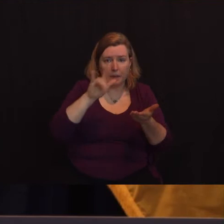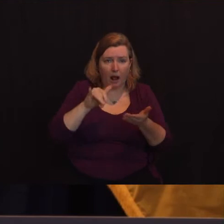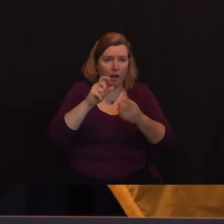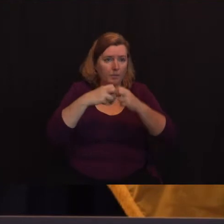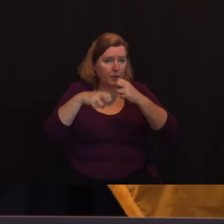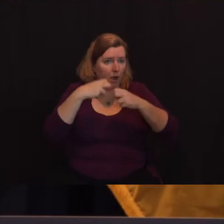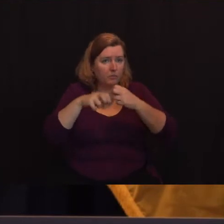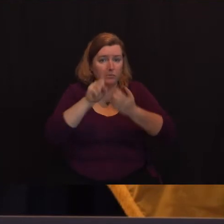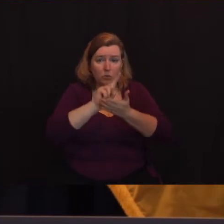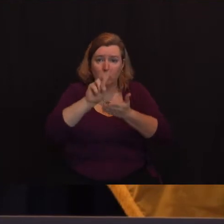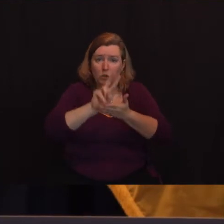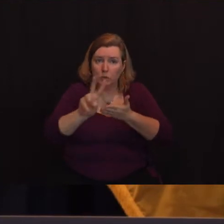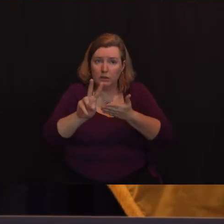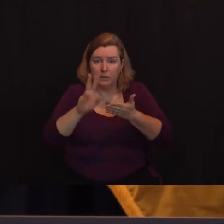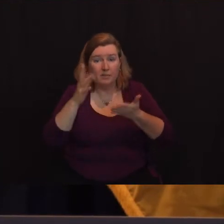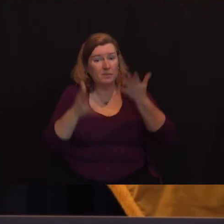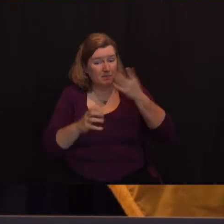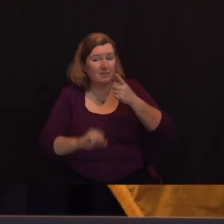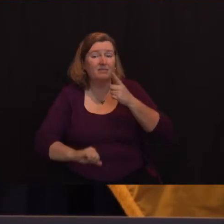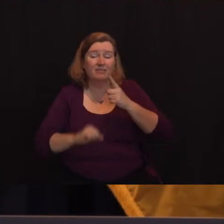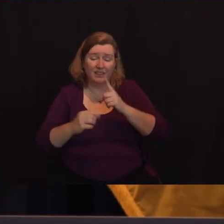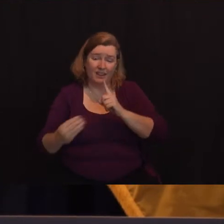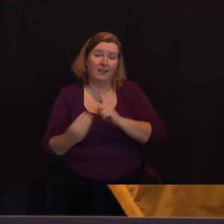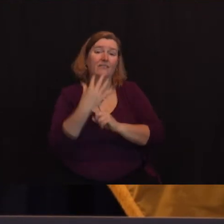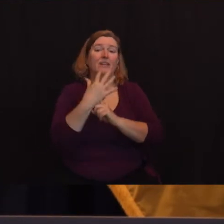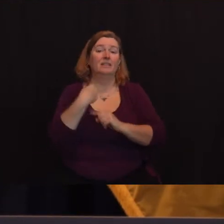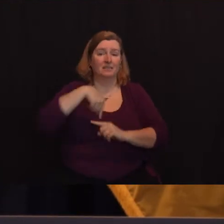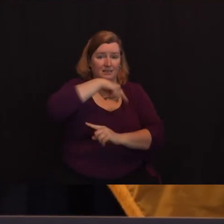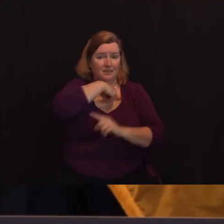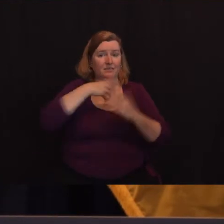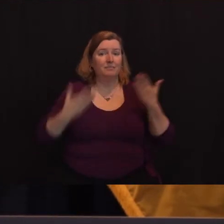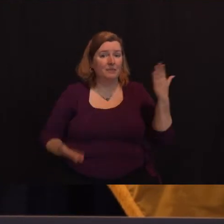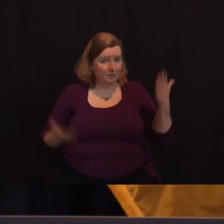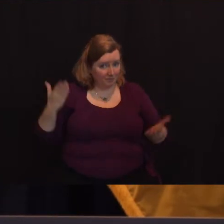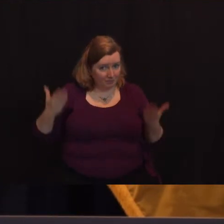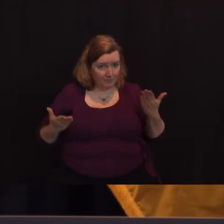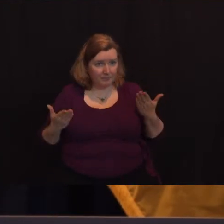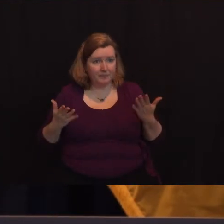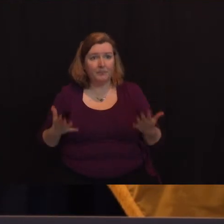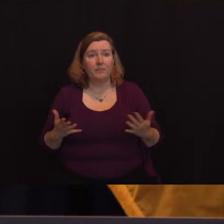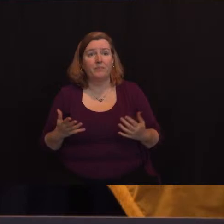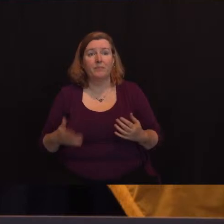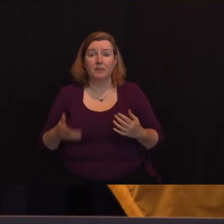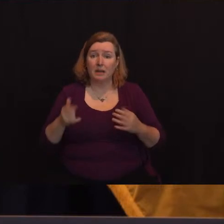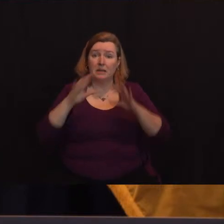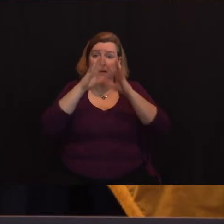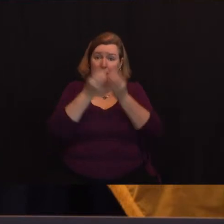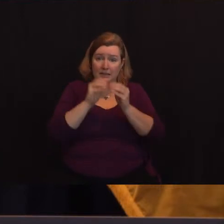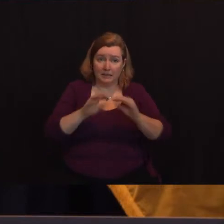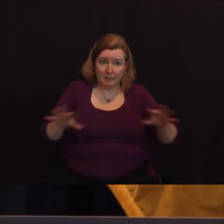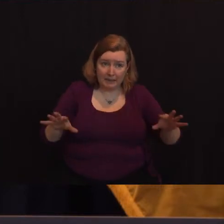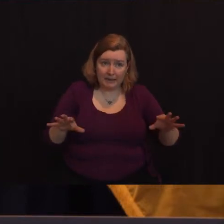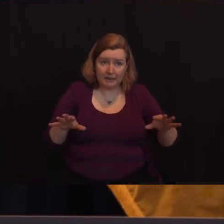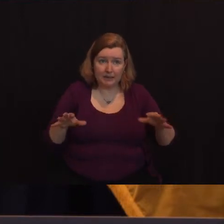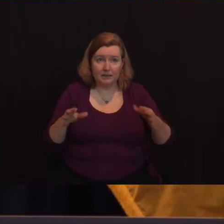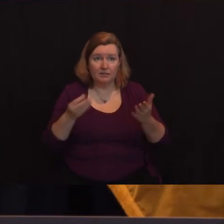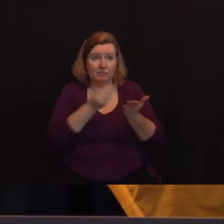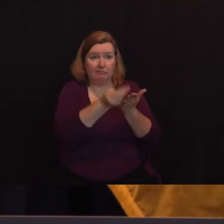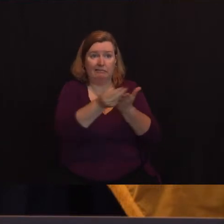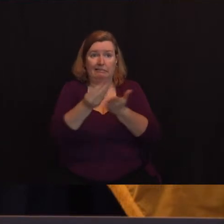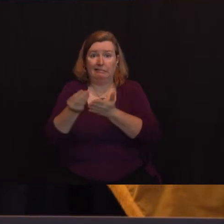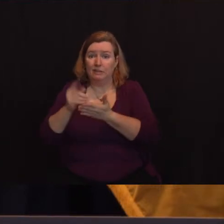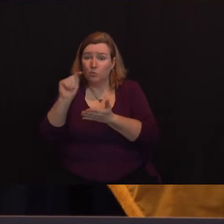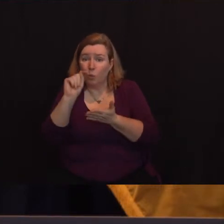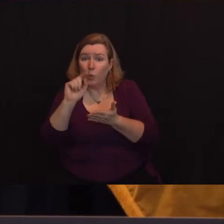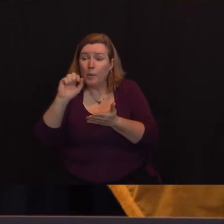nature, Elise, and I don't blame people for that. You saw early on in the pandemic, people hoarding toilet